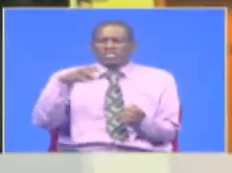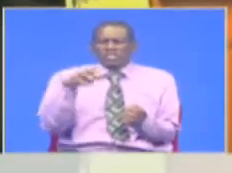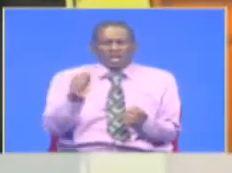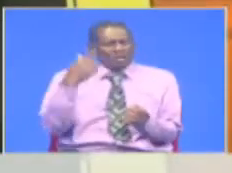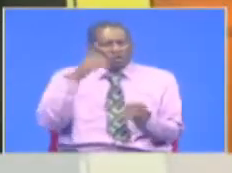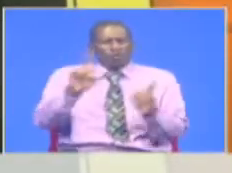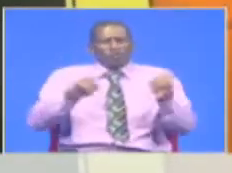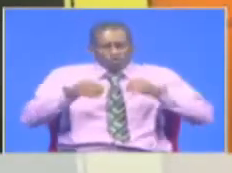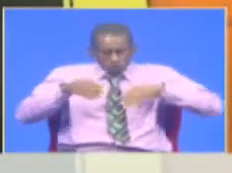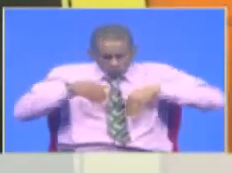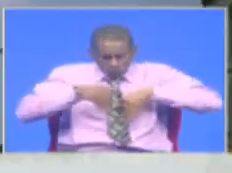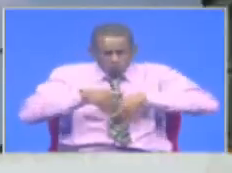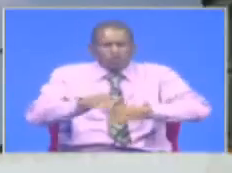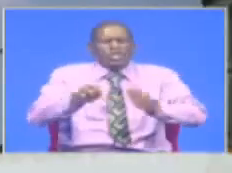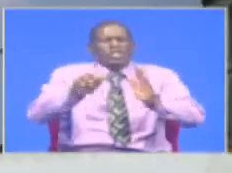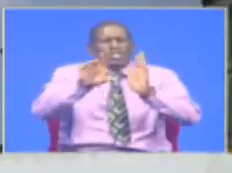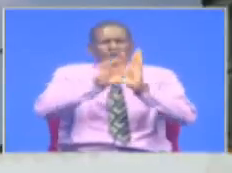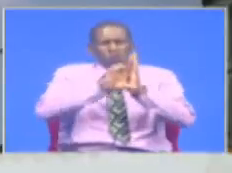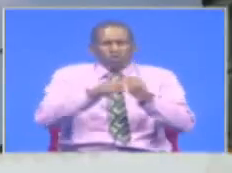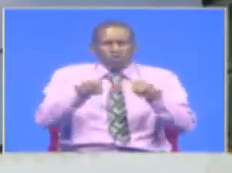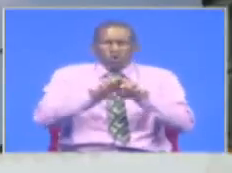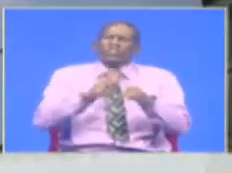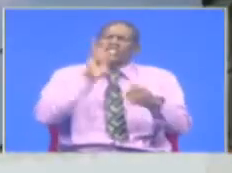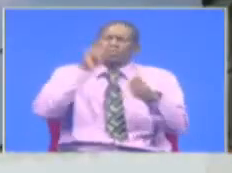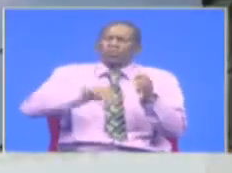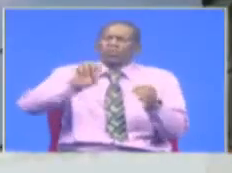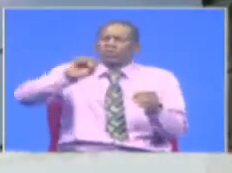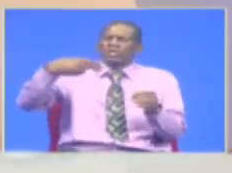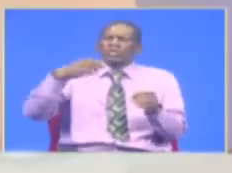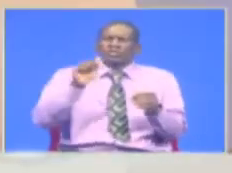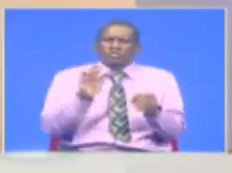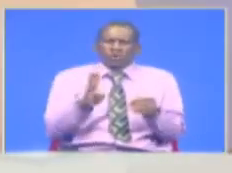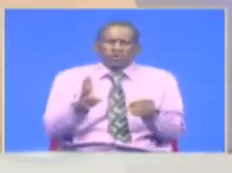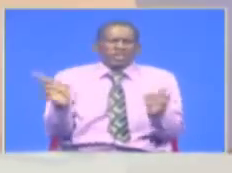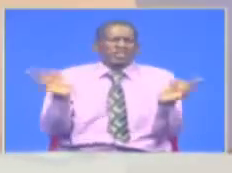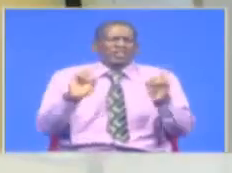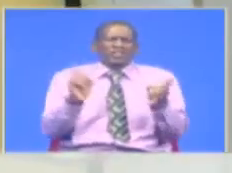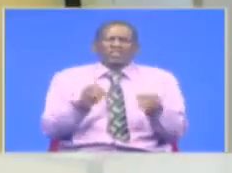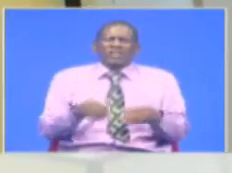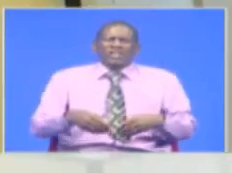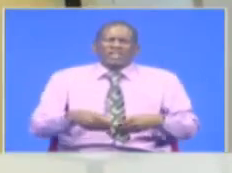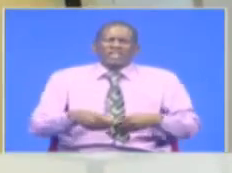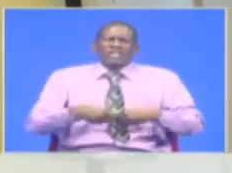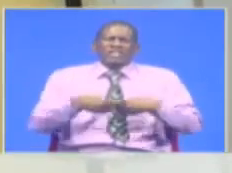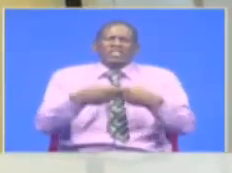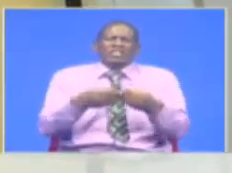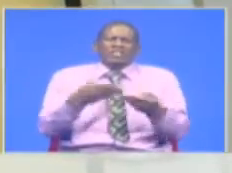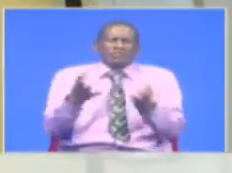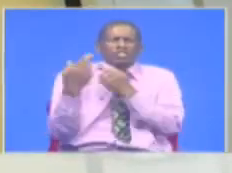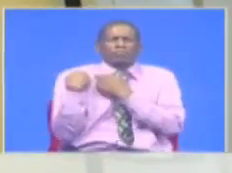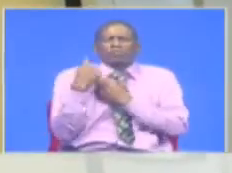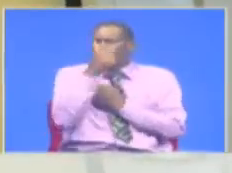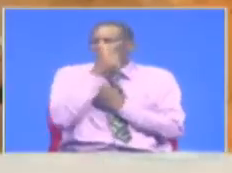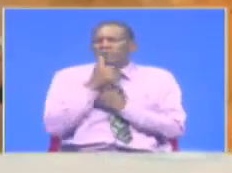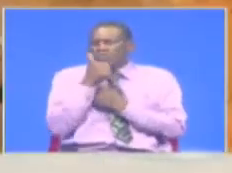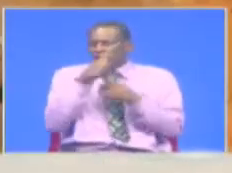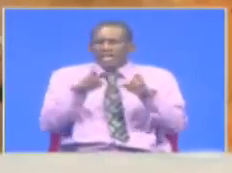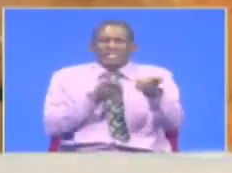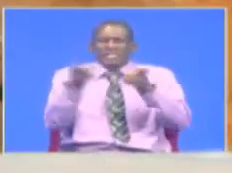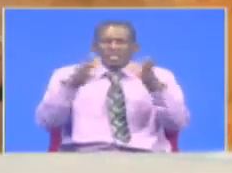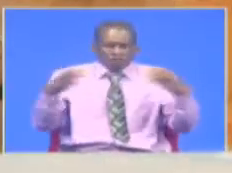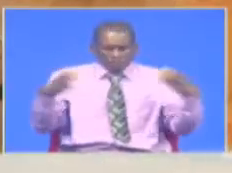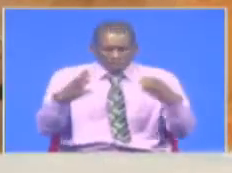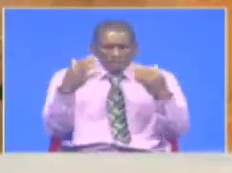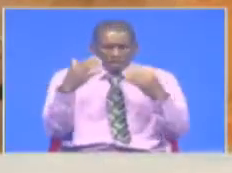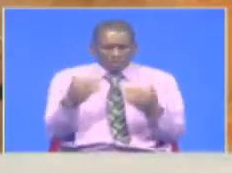of Association. Additionally, they say that Shaw violated his duty of confidentiality as directed to the company and as a result